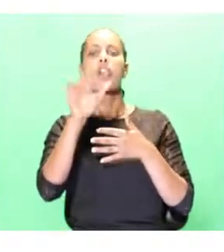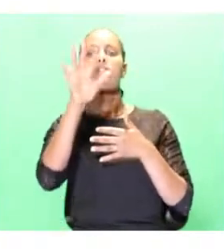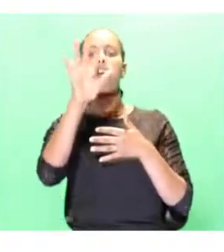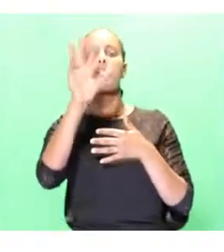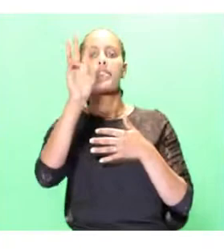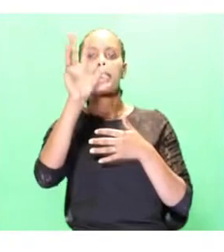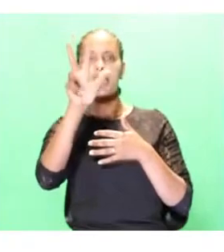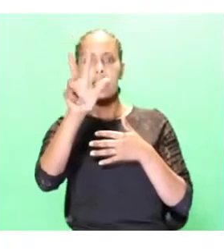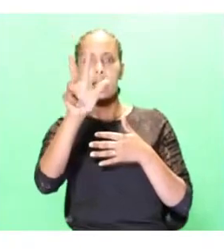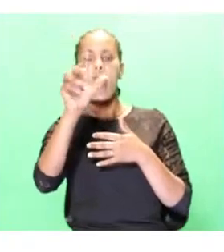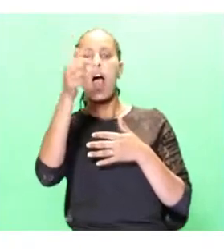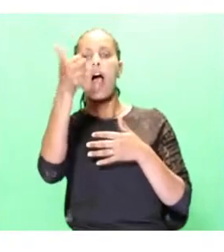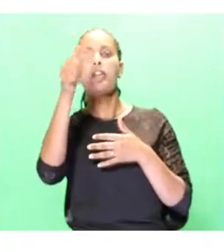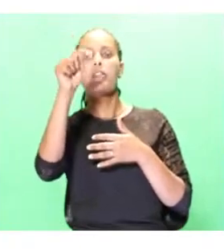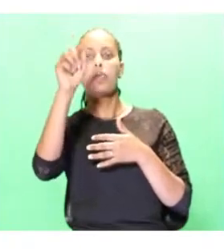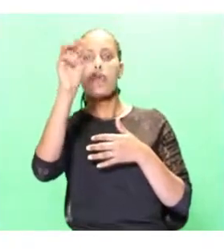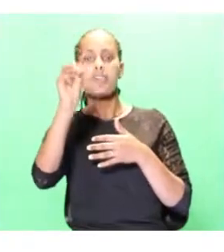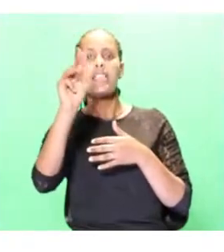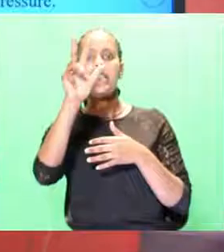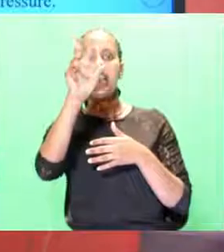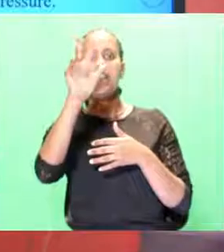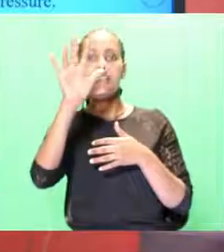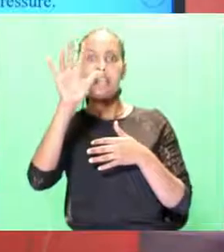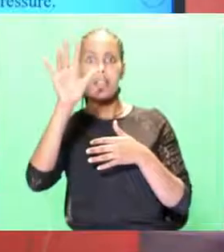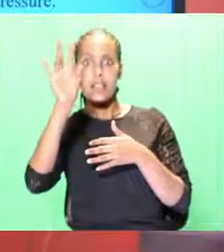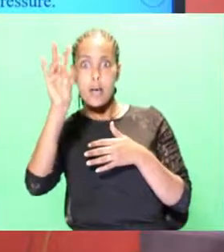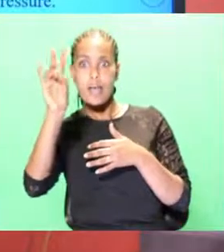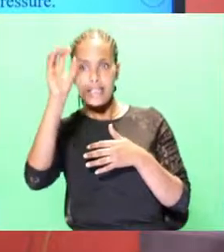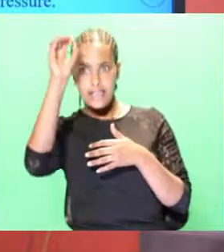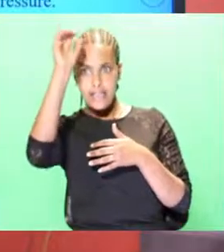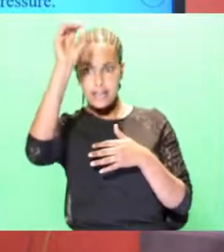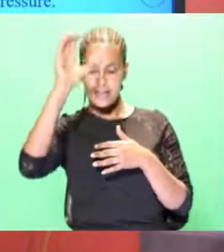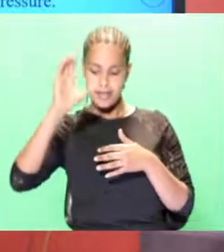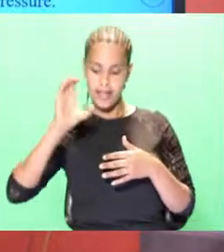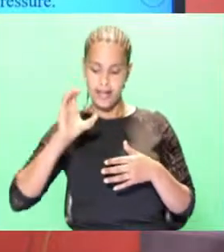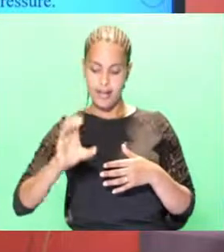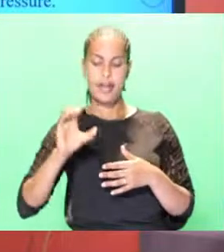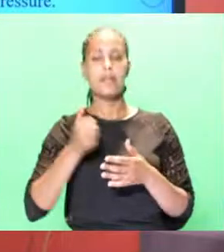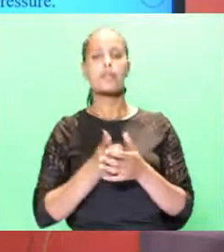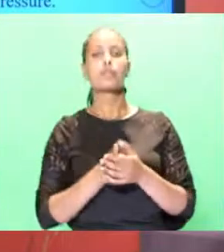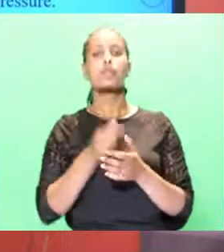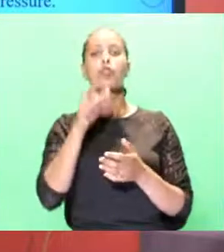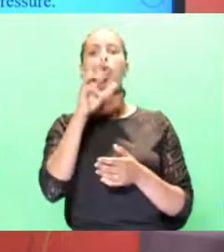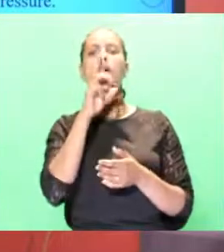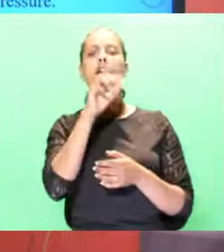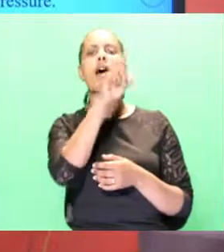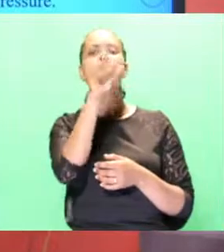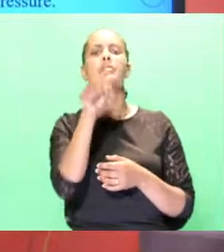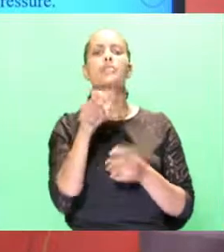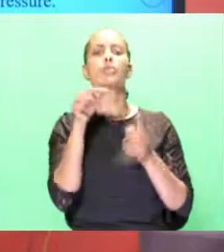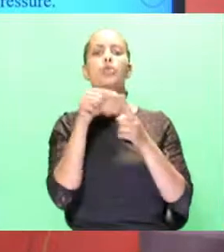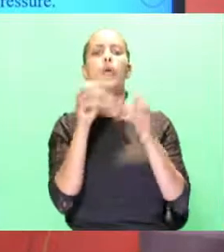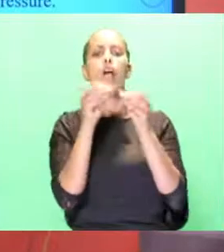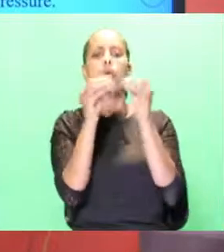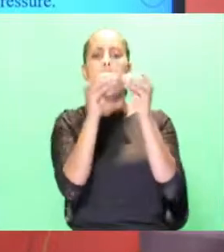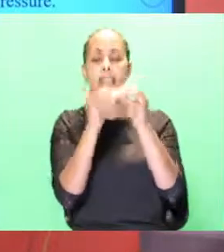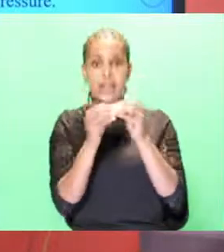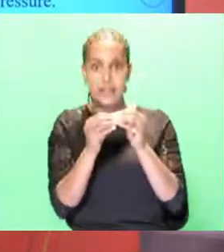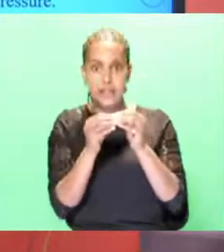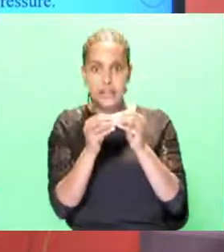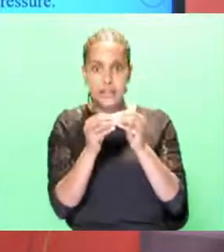7.53 atmosphere at 37 degrees centigrade. You are asked to